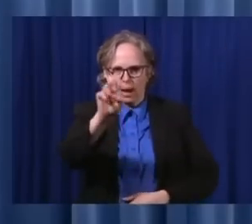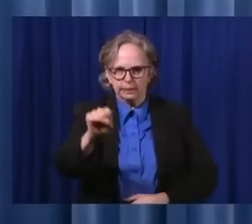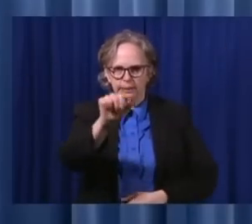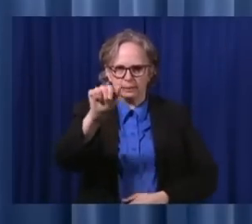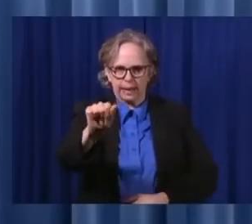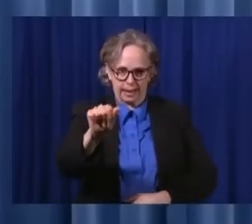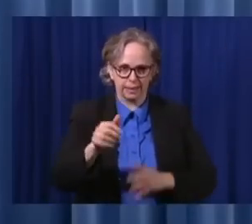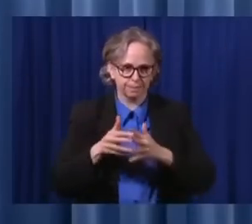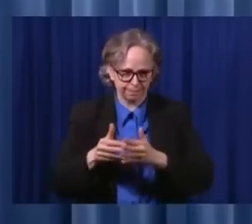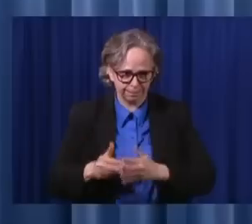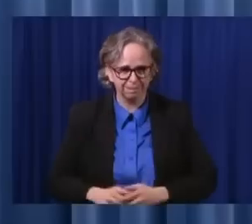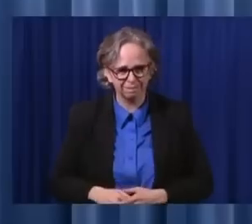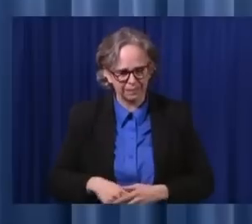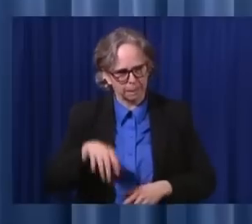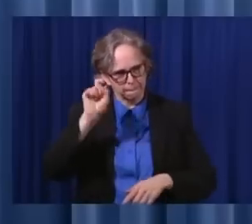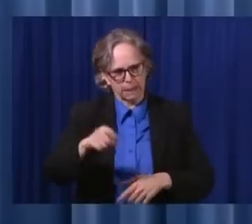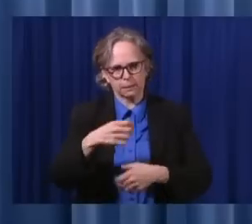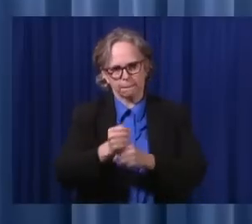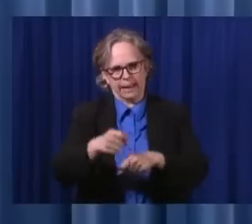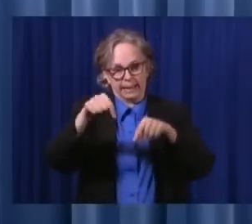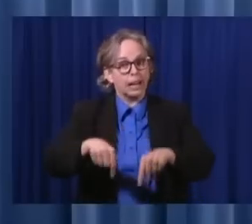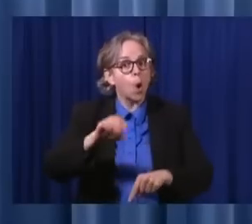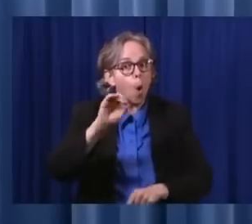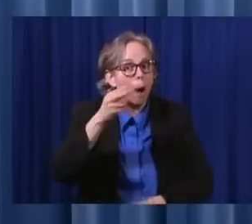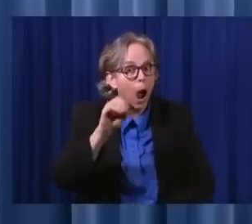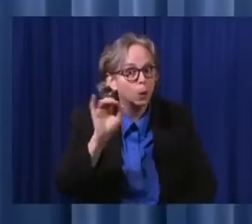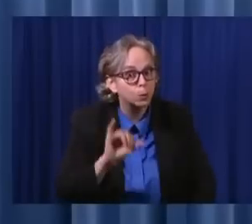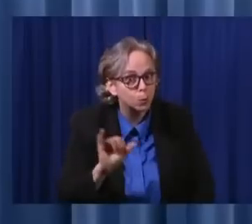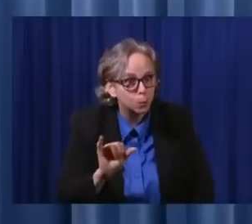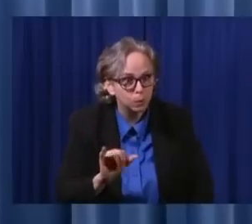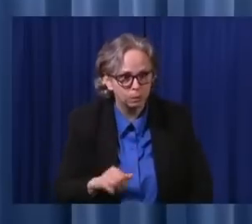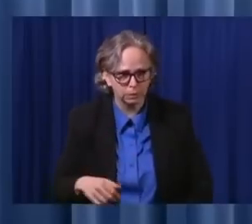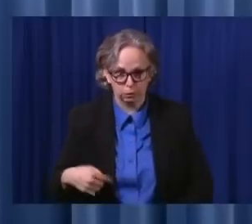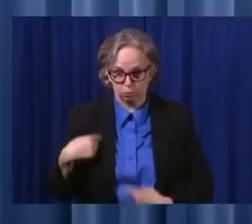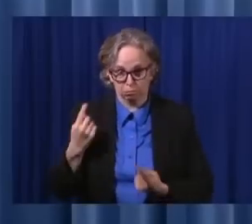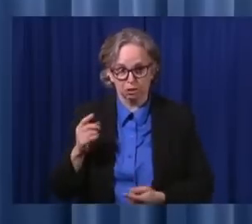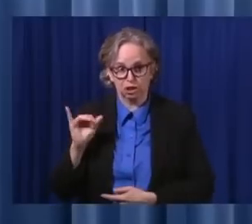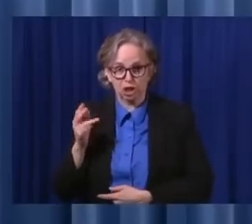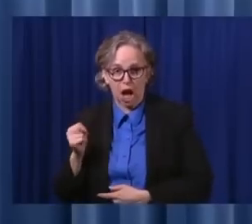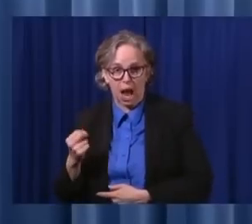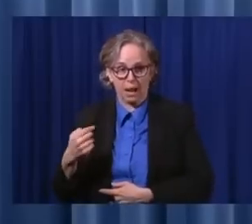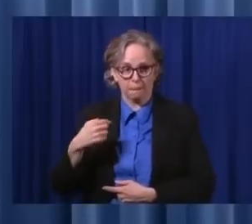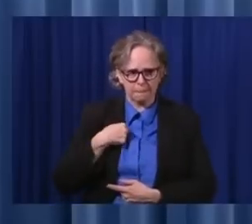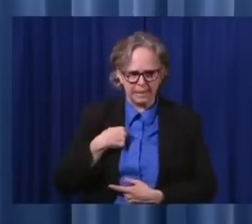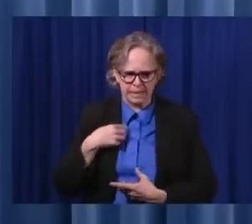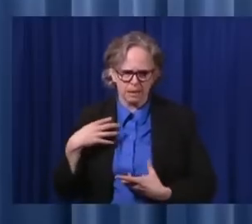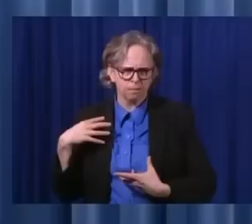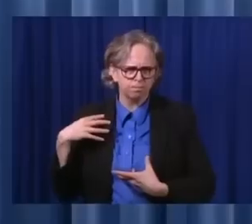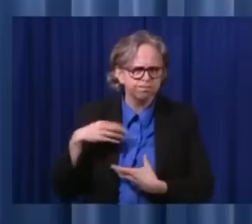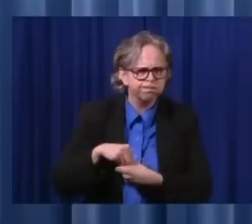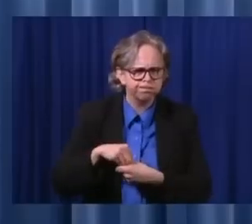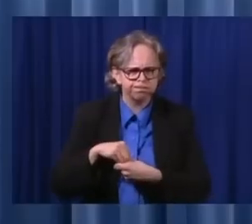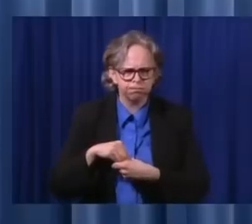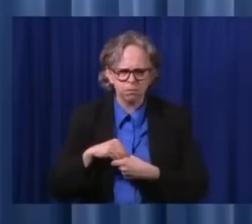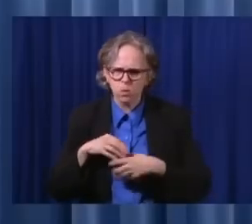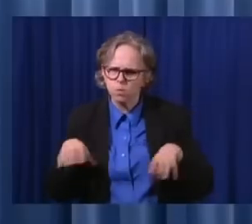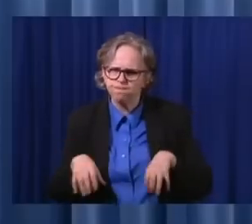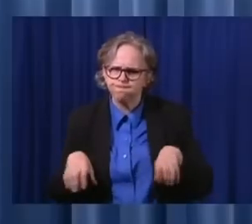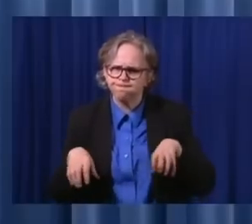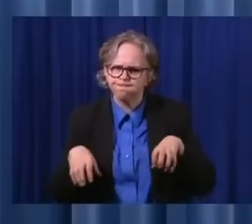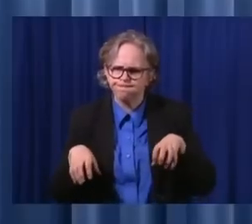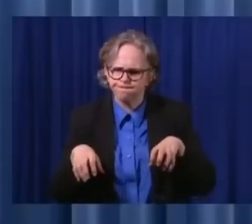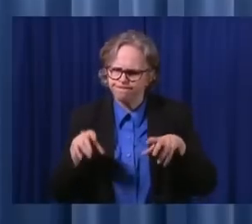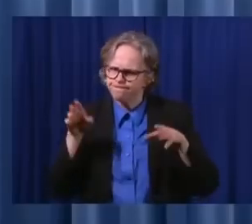Ohio. And John's been working on that. I've been working on that. And Ohio manufacturers have come through. So we're starting to make some of this,